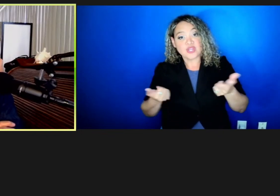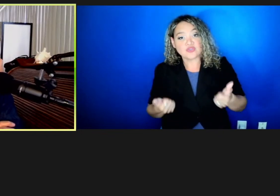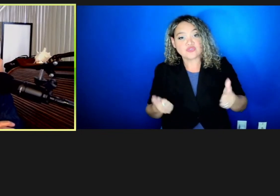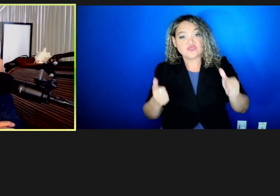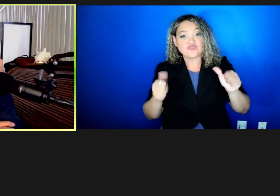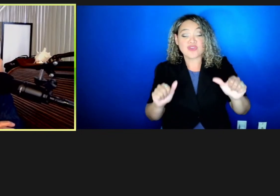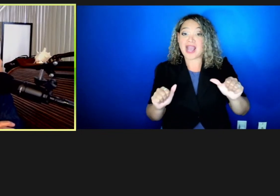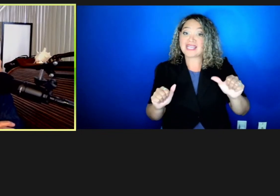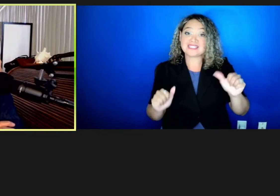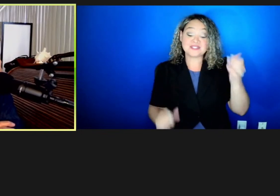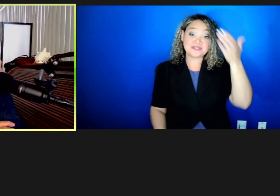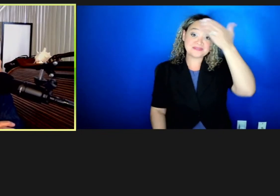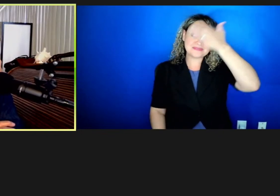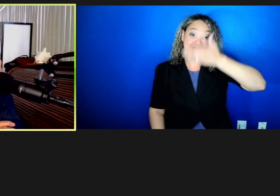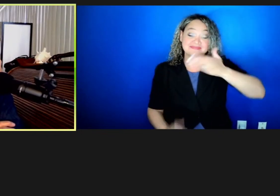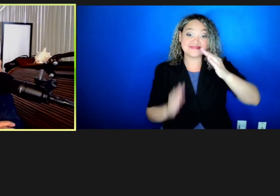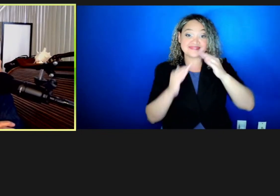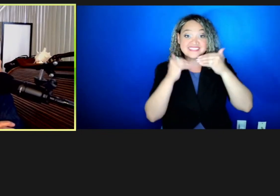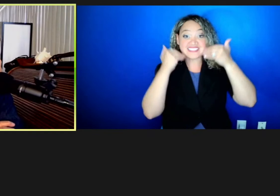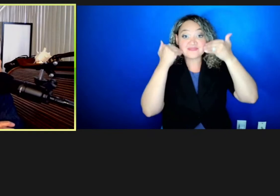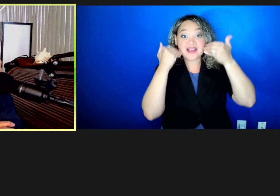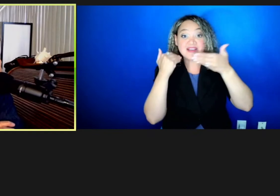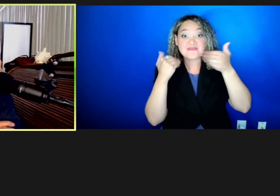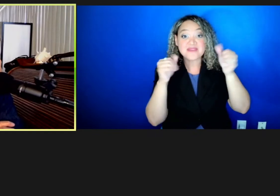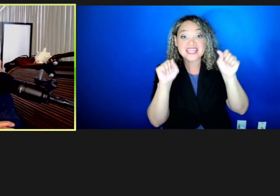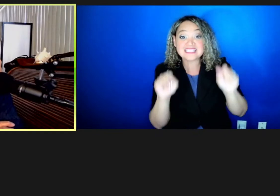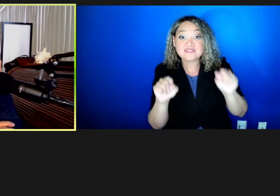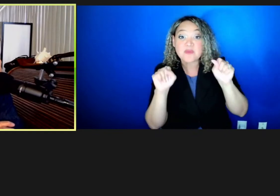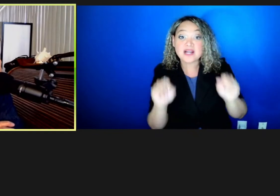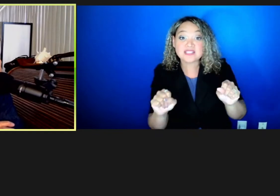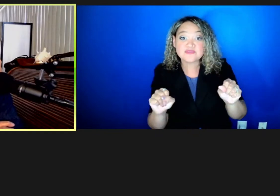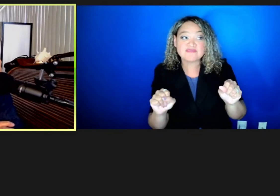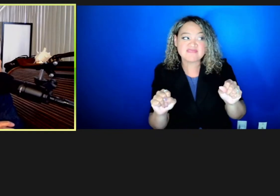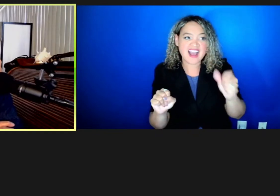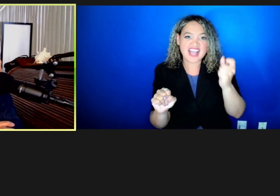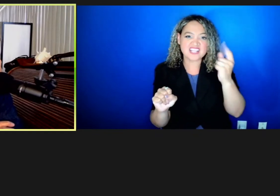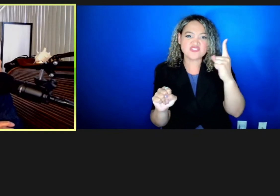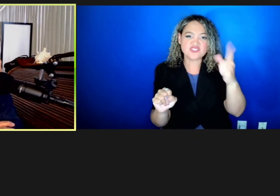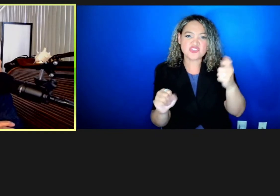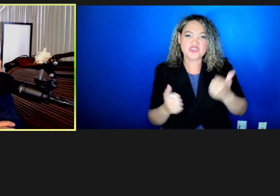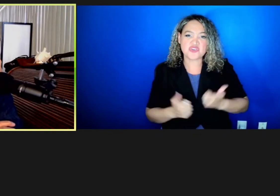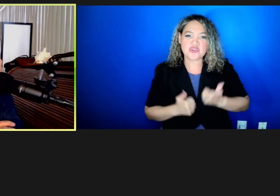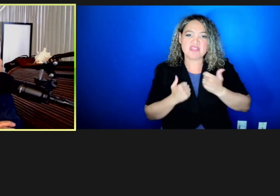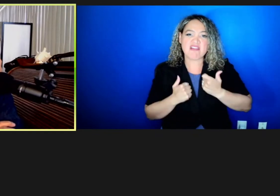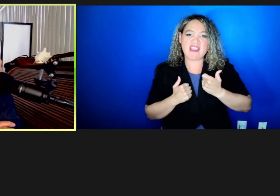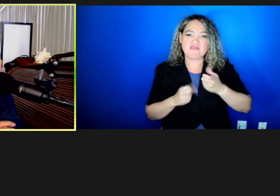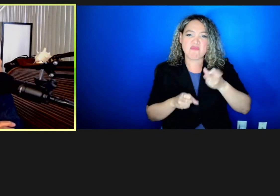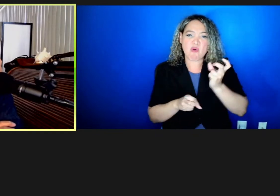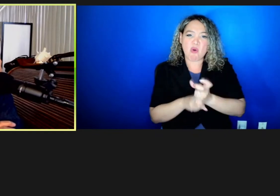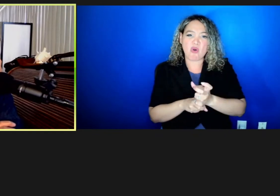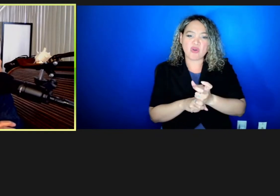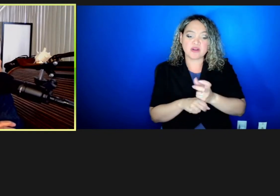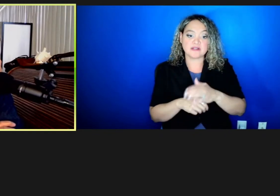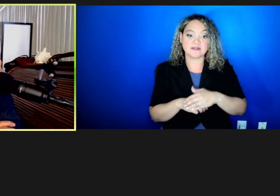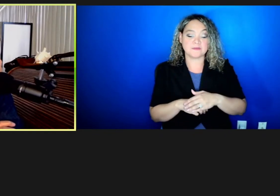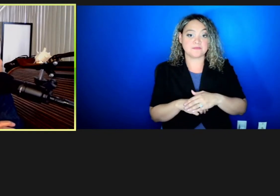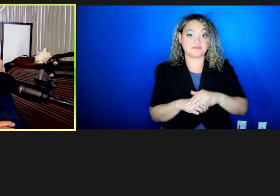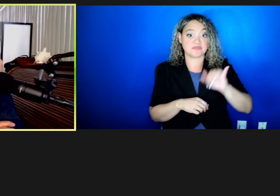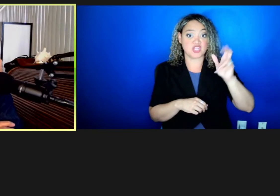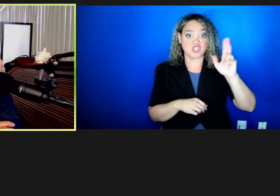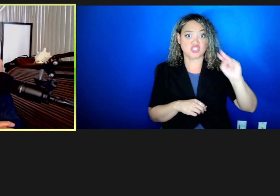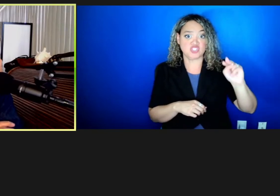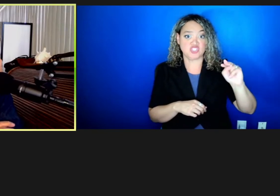the best face possible concerning her difficult life circumstances. Jean's medical expenses